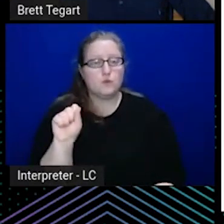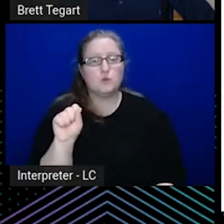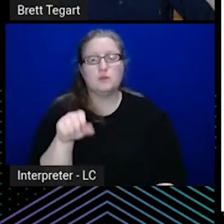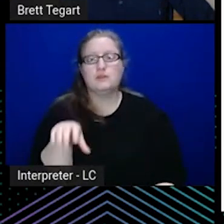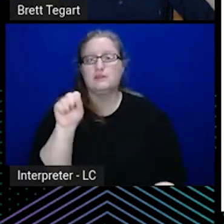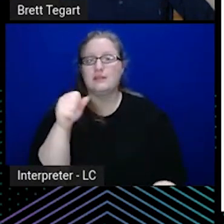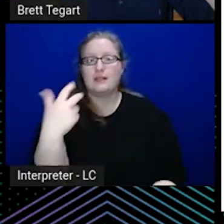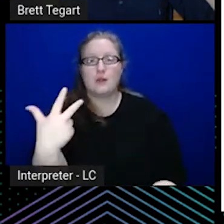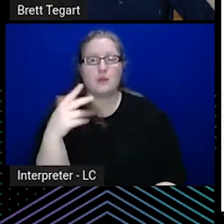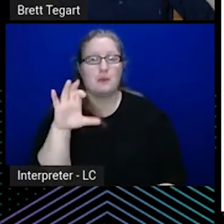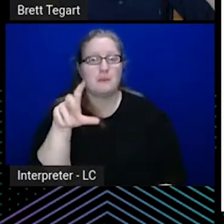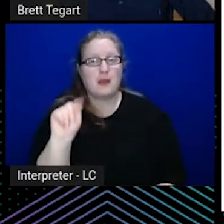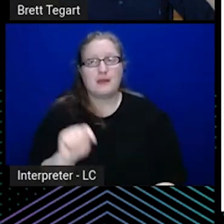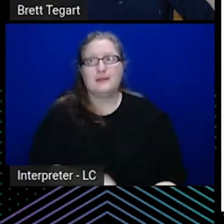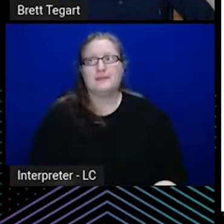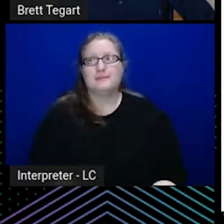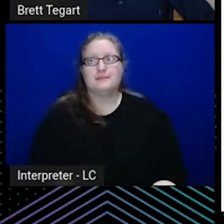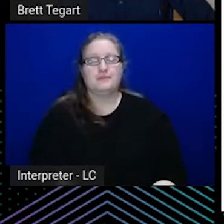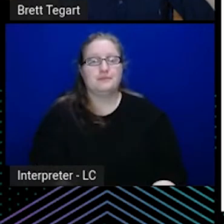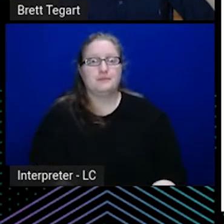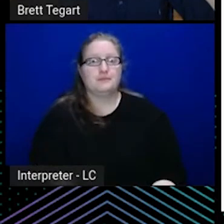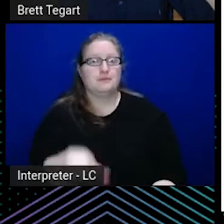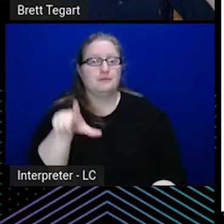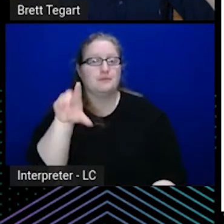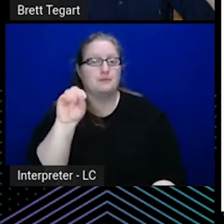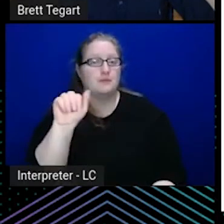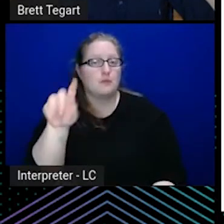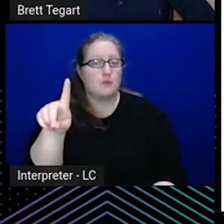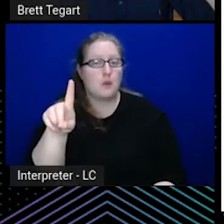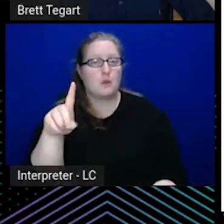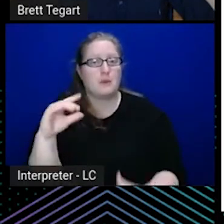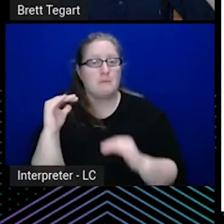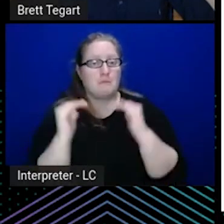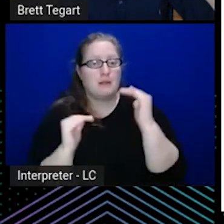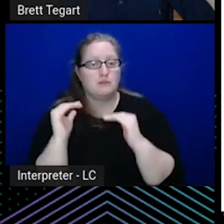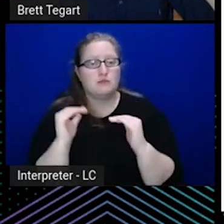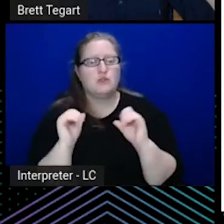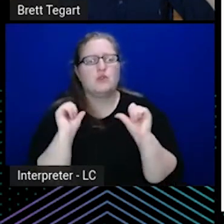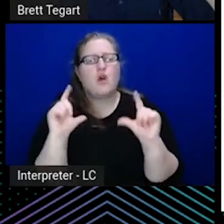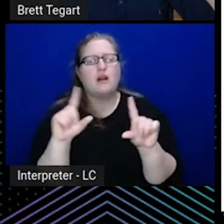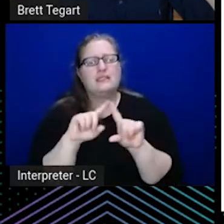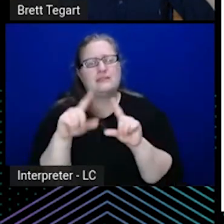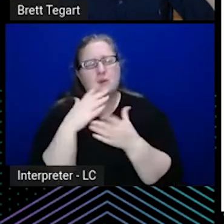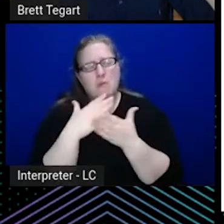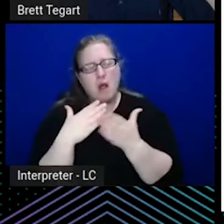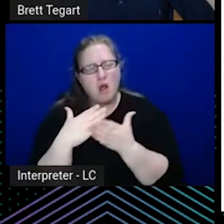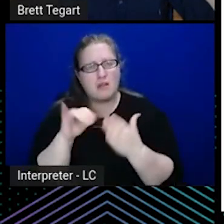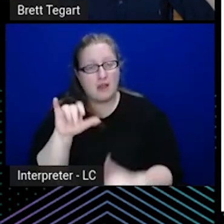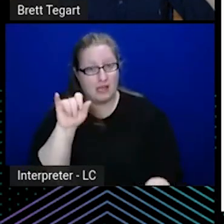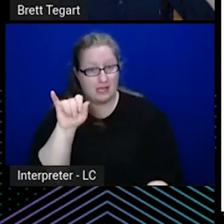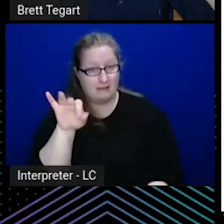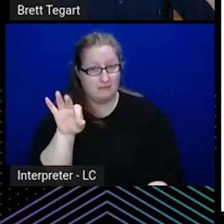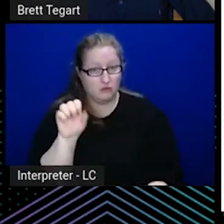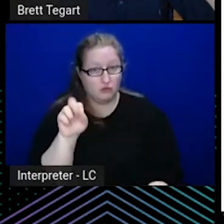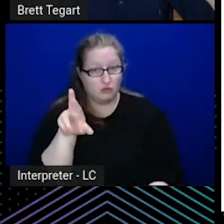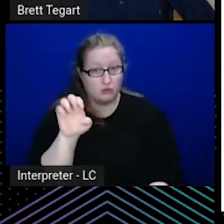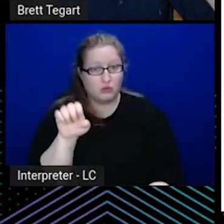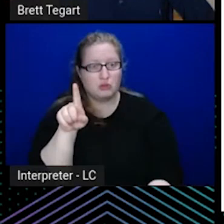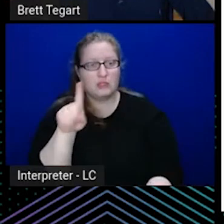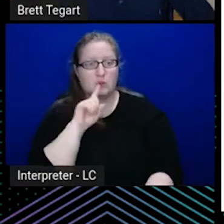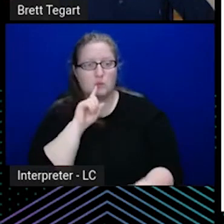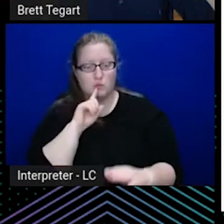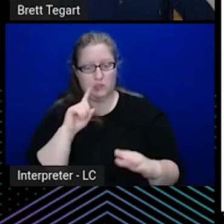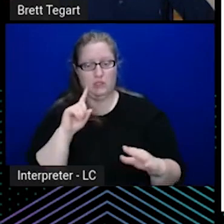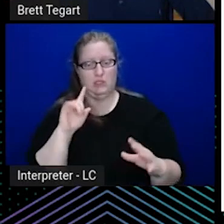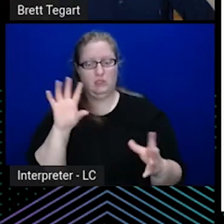load balancers, all of the pieces of infrastructure in the cloud that comprise of your application, right?